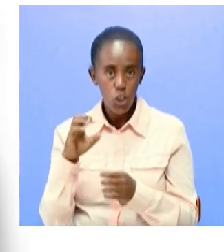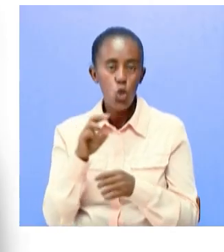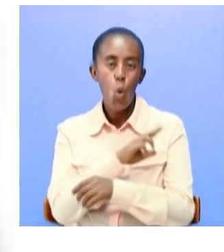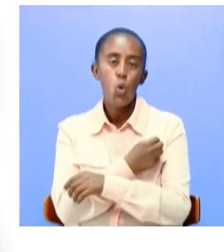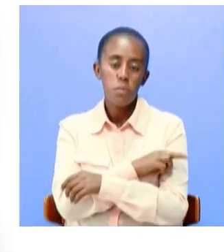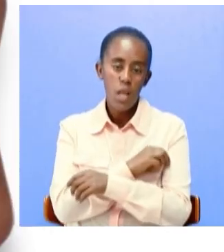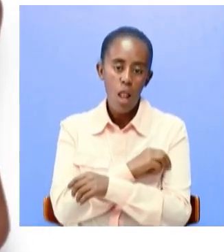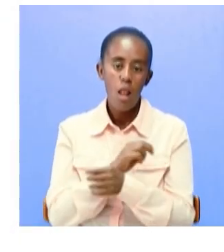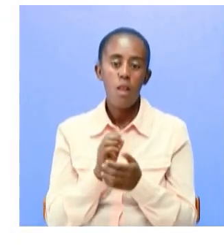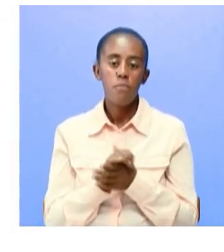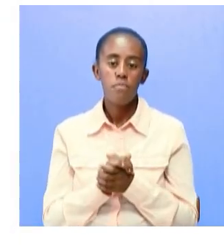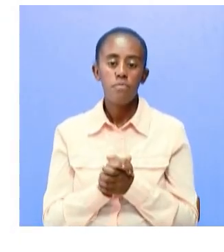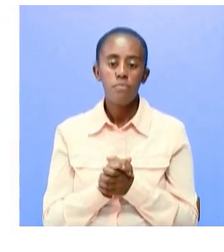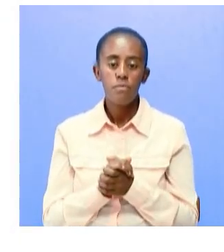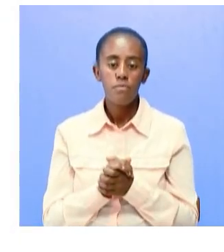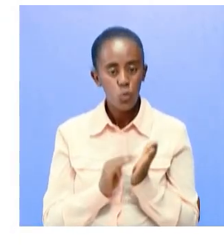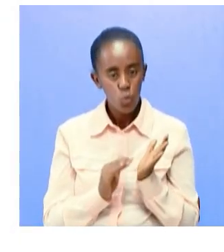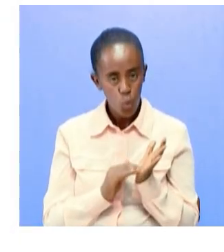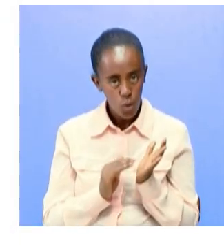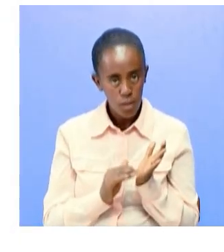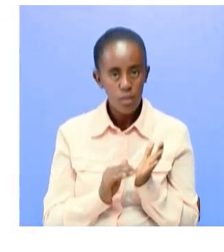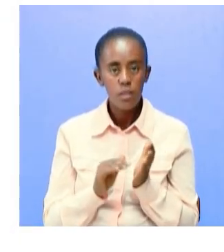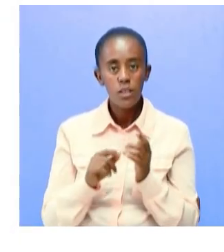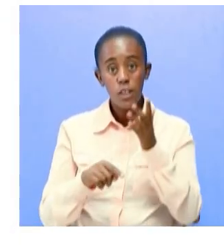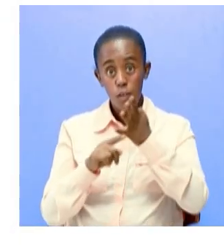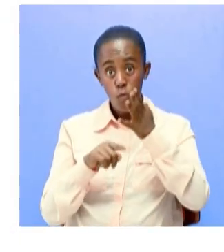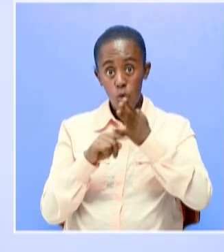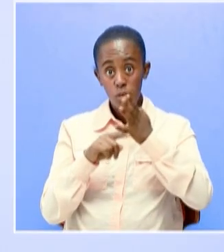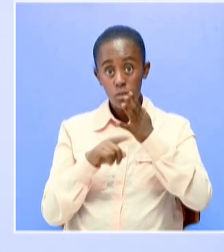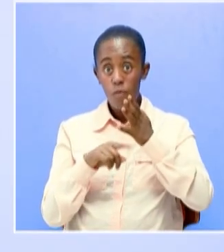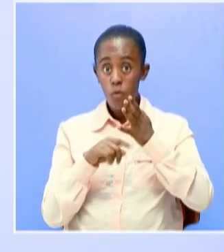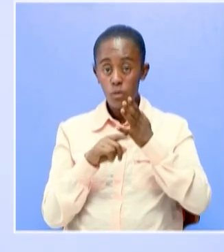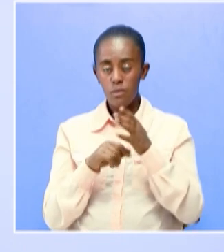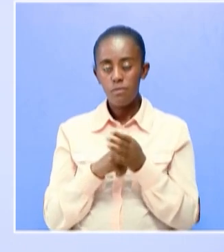Paulus Hospital. The fourth one.